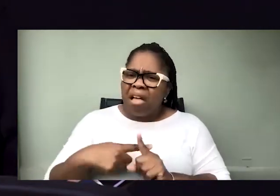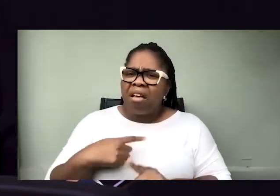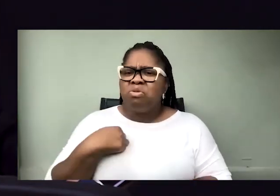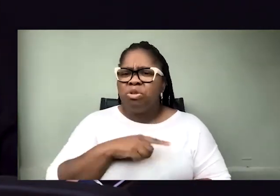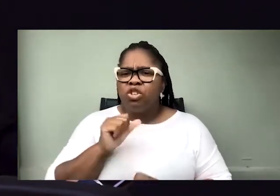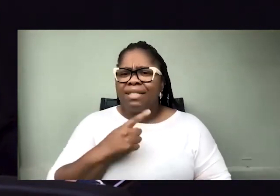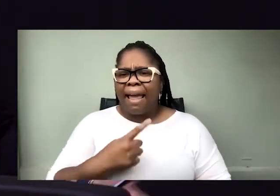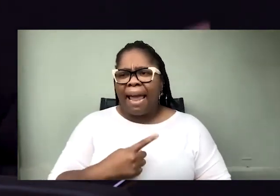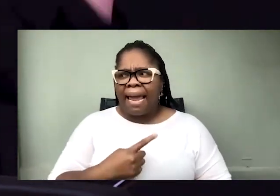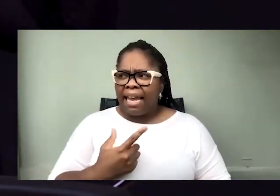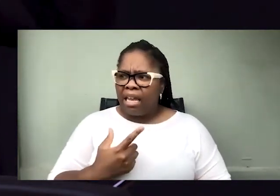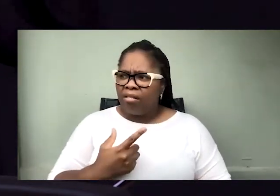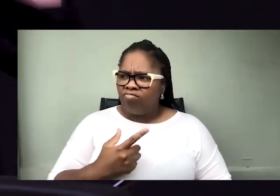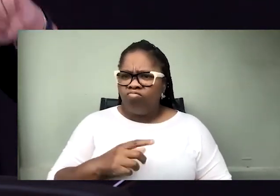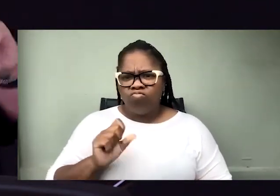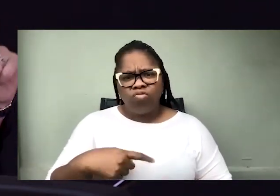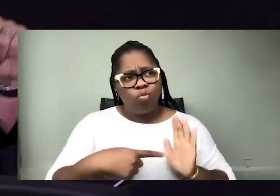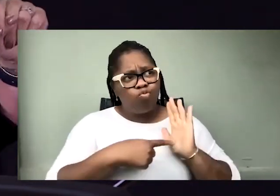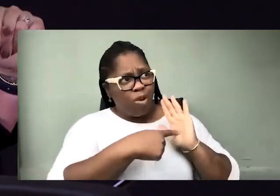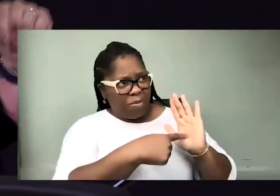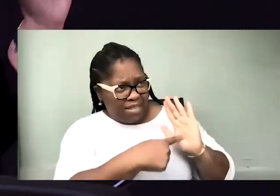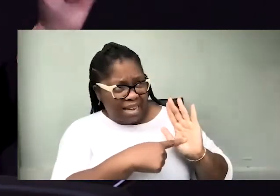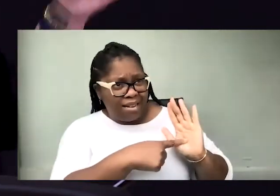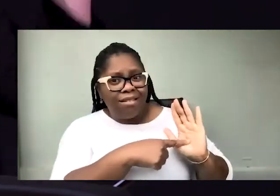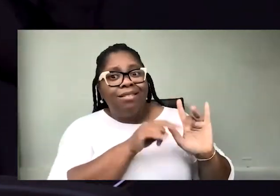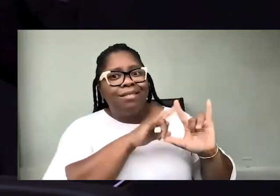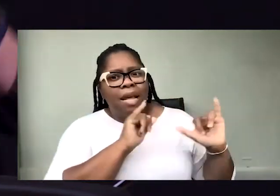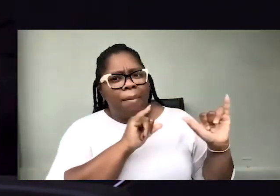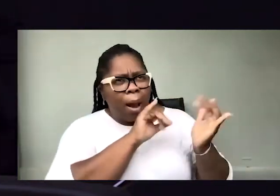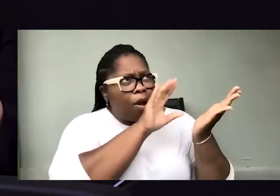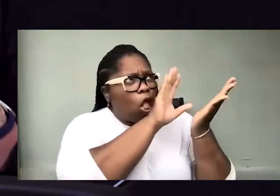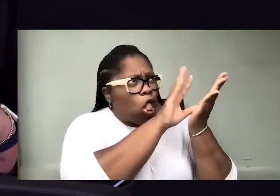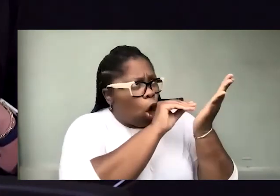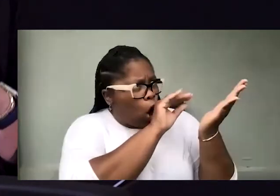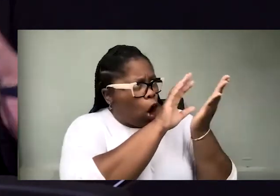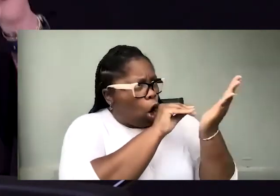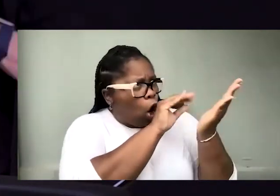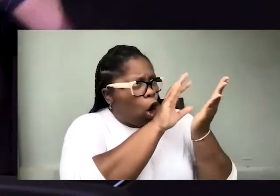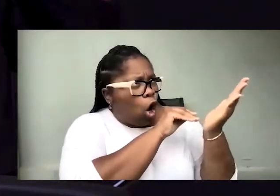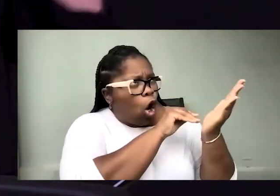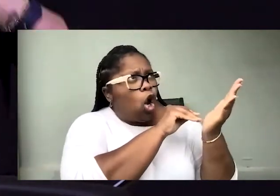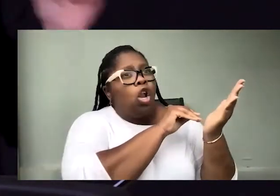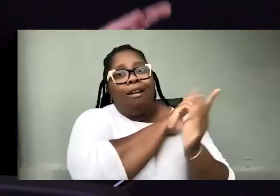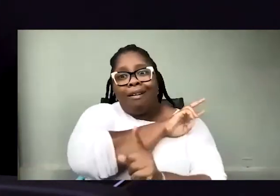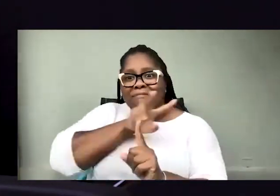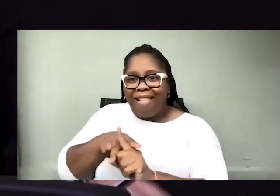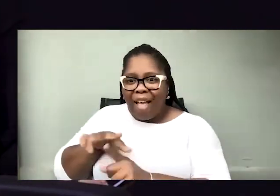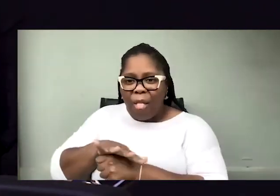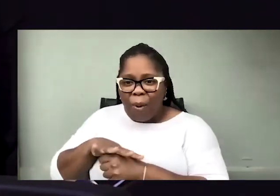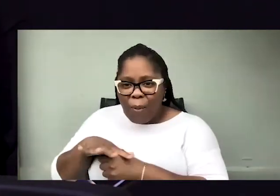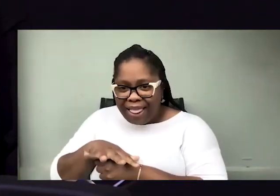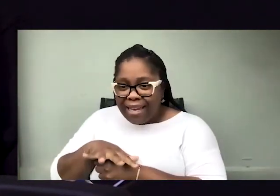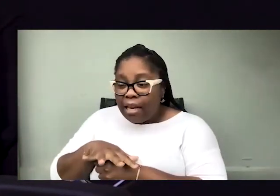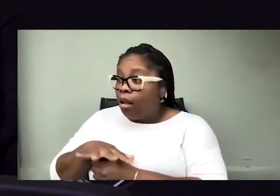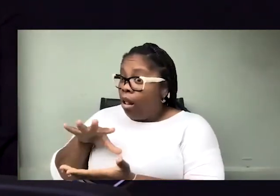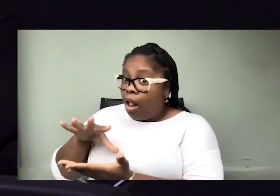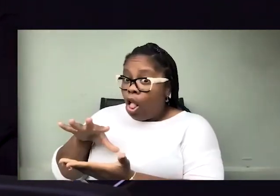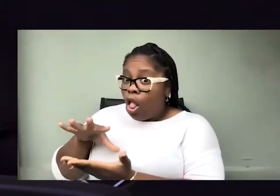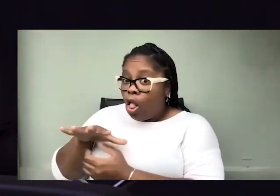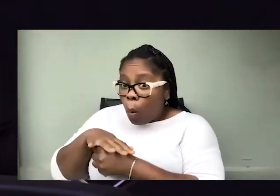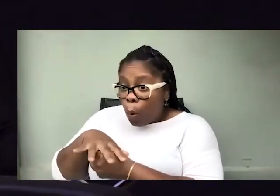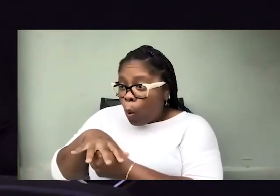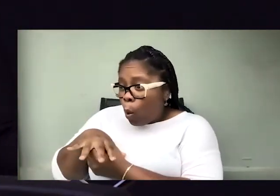say, hey, we're not only represented, but we're going to learn from what's happening at the state level, bring it to the local level, and vice versa.